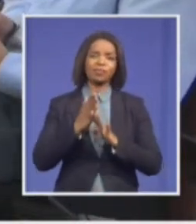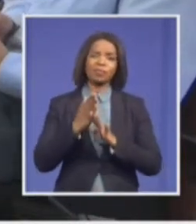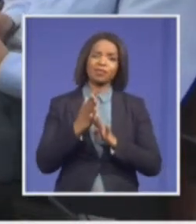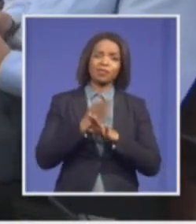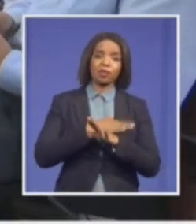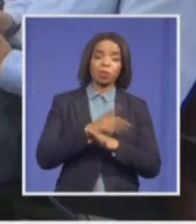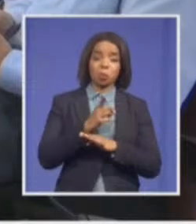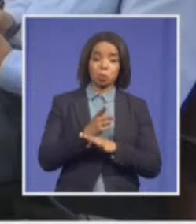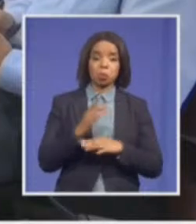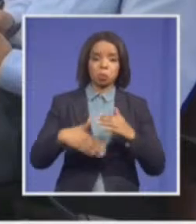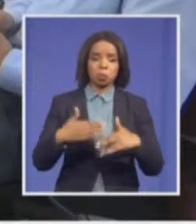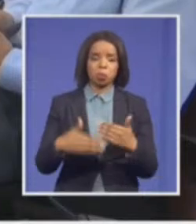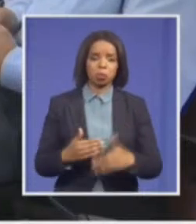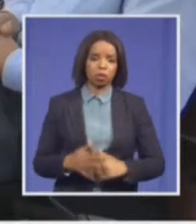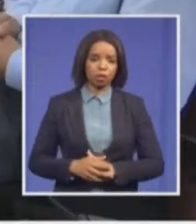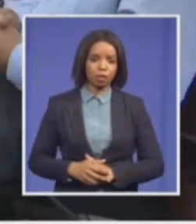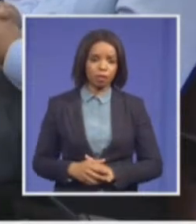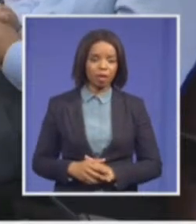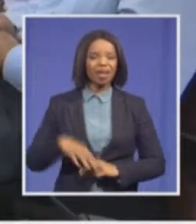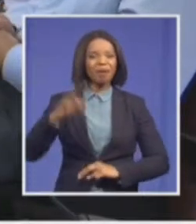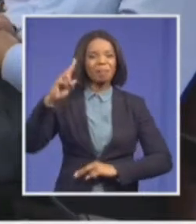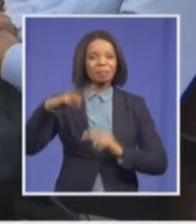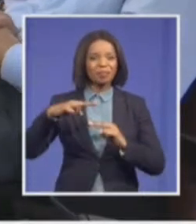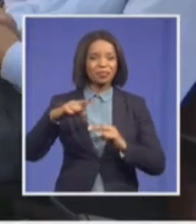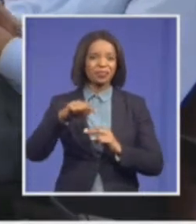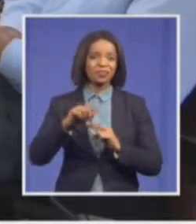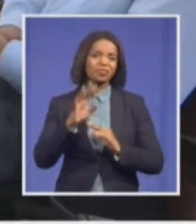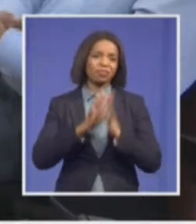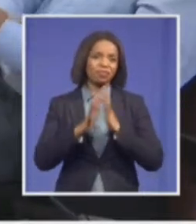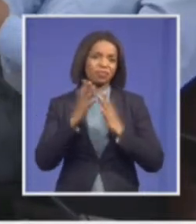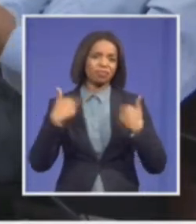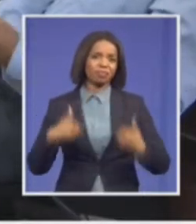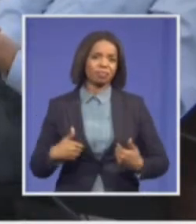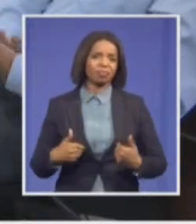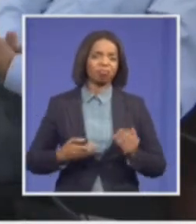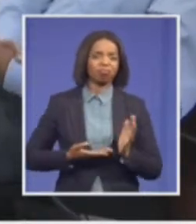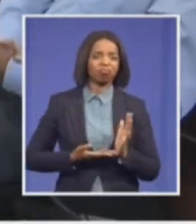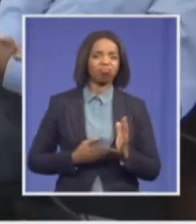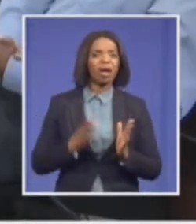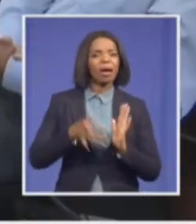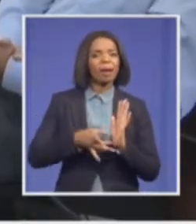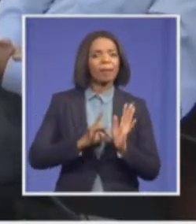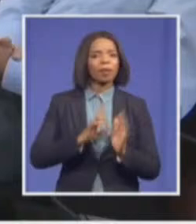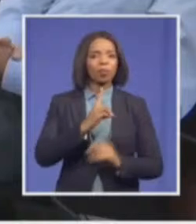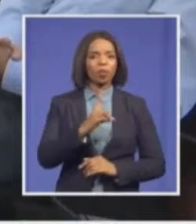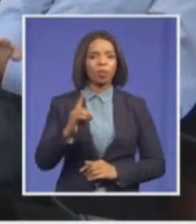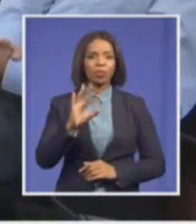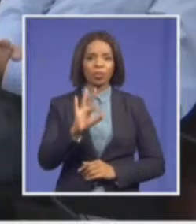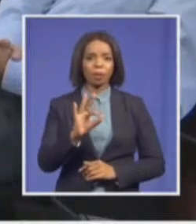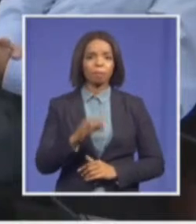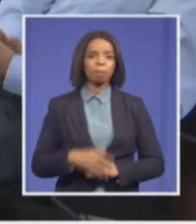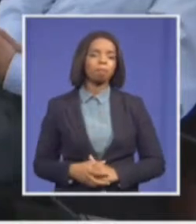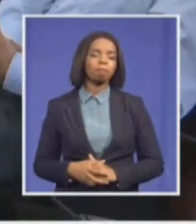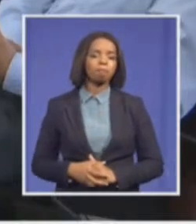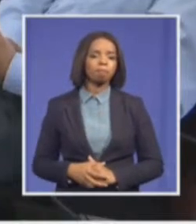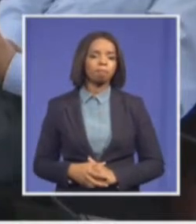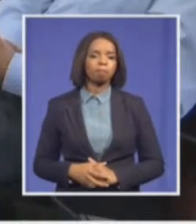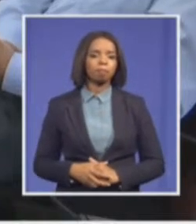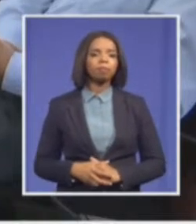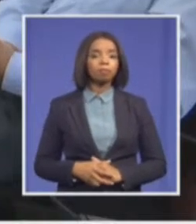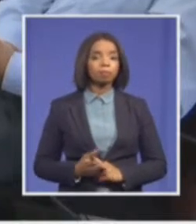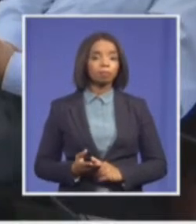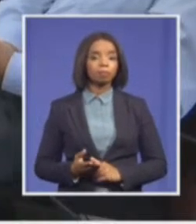Mr. Bull, if you don't mind. I don't at all. Because this is public funds, you know. Sir. Can you give us 1 minute